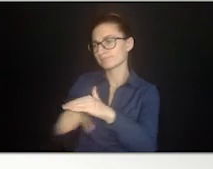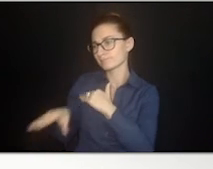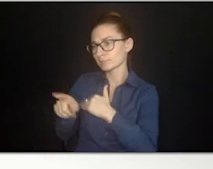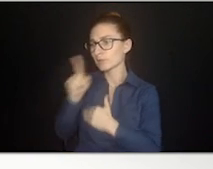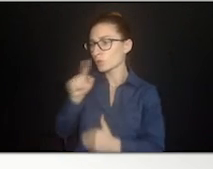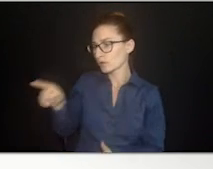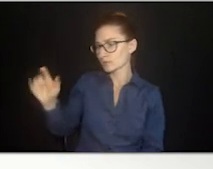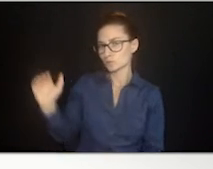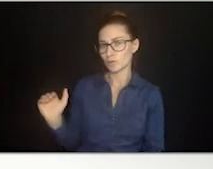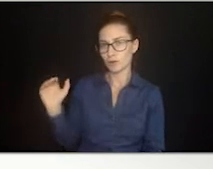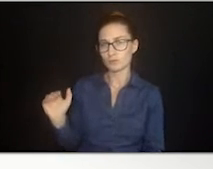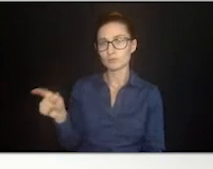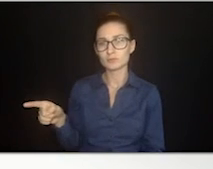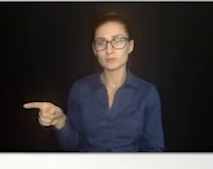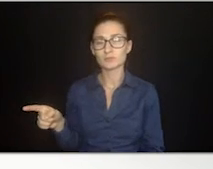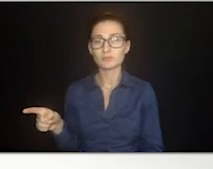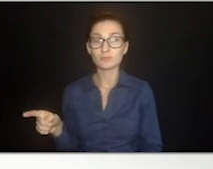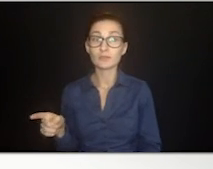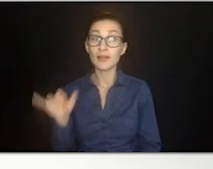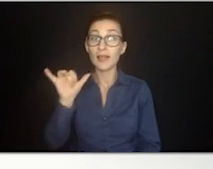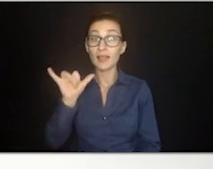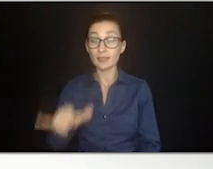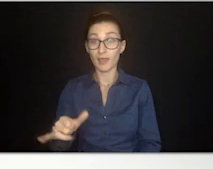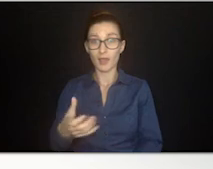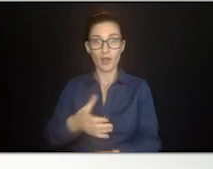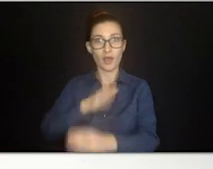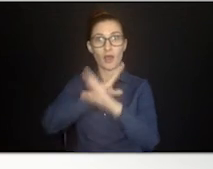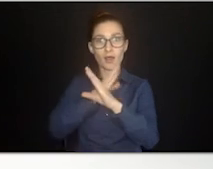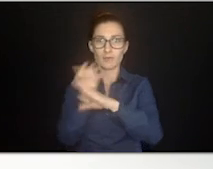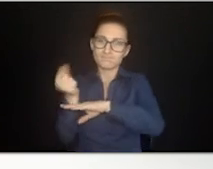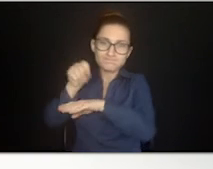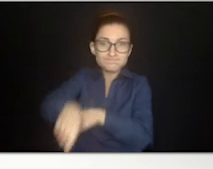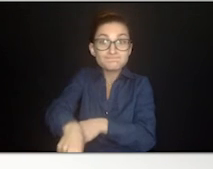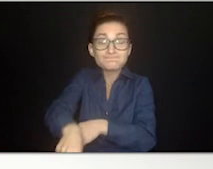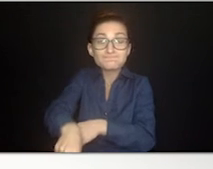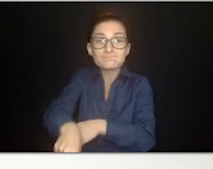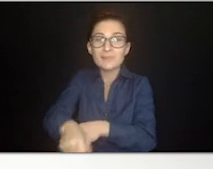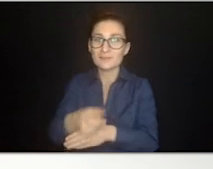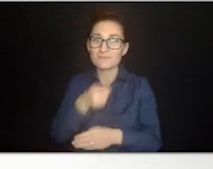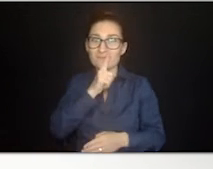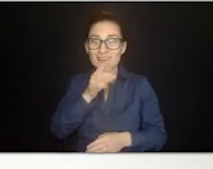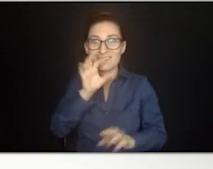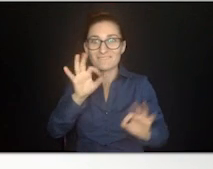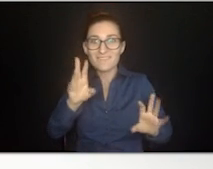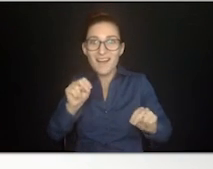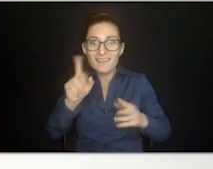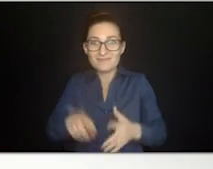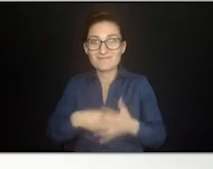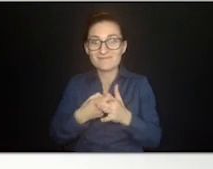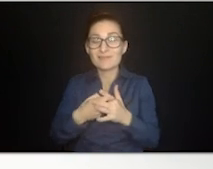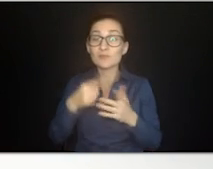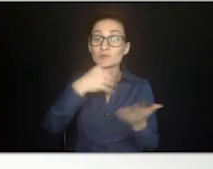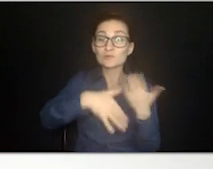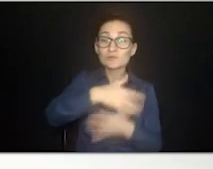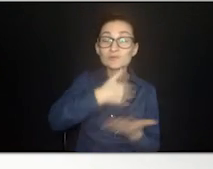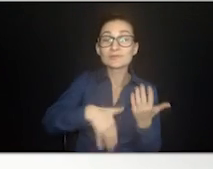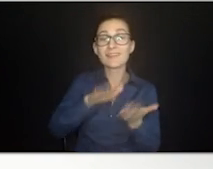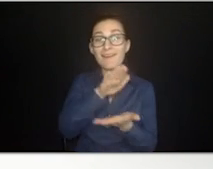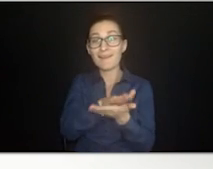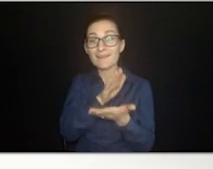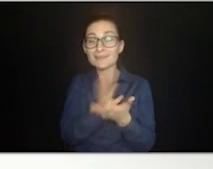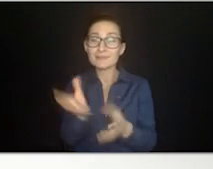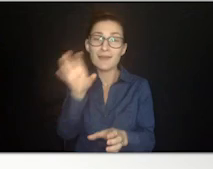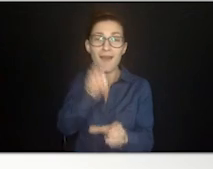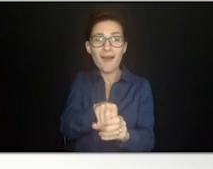child. Once this hurdle is achieved, the real fun begins. From social interactions to academic engagement to